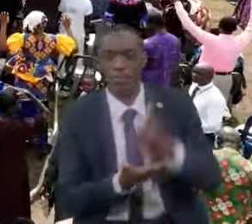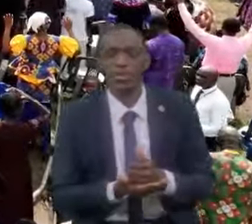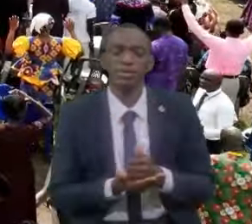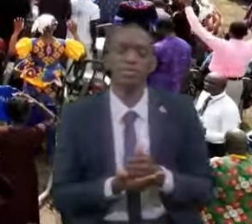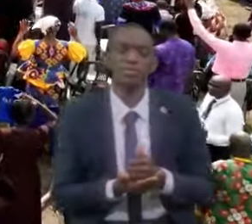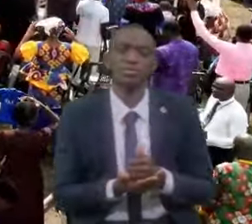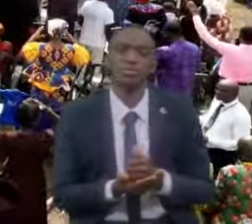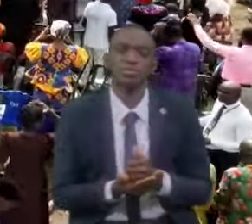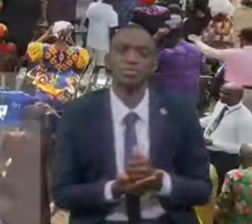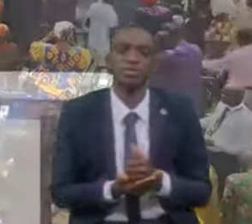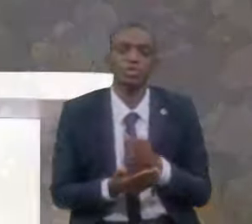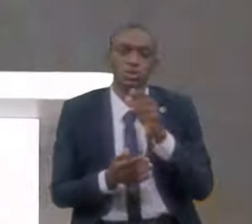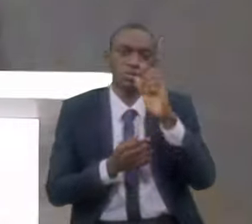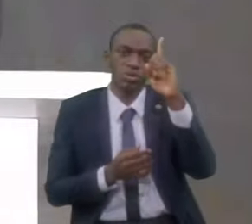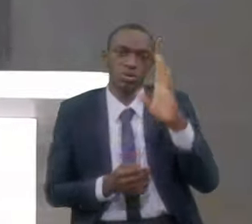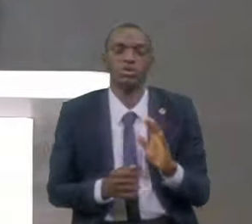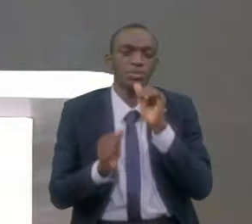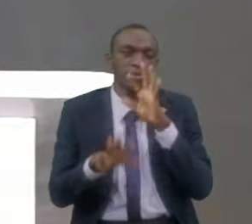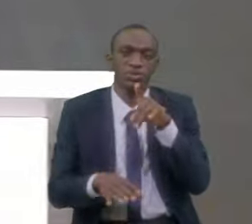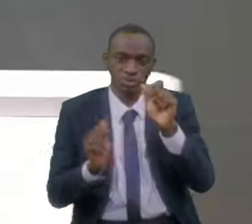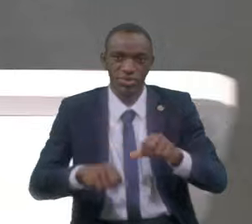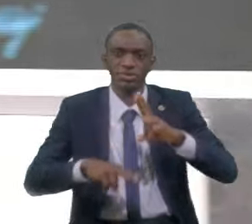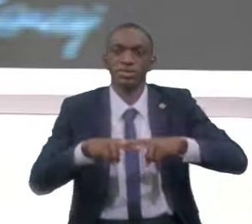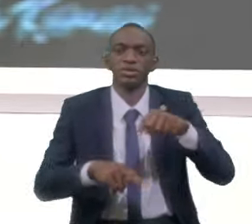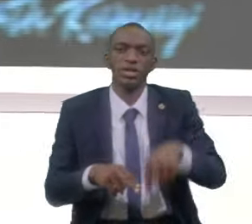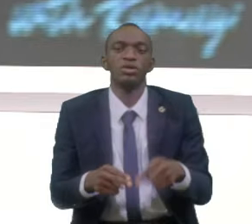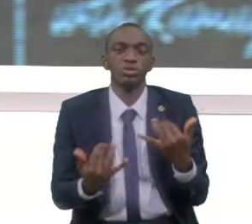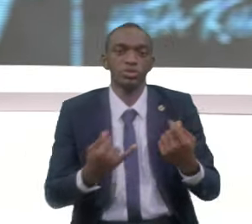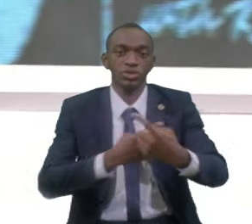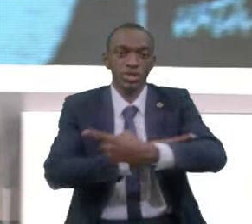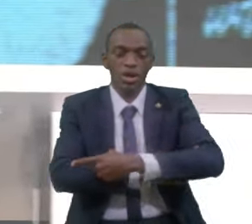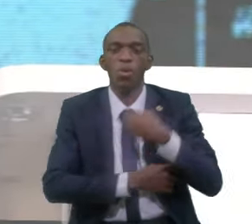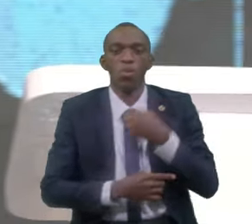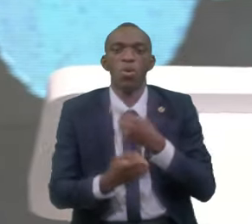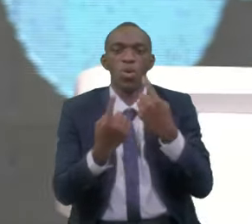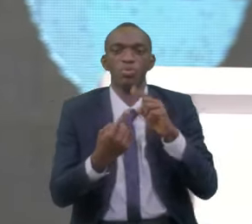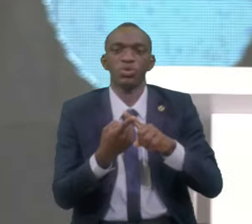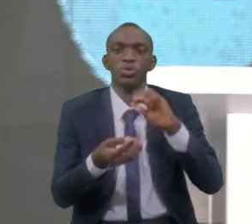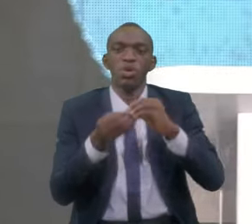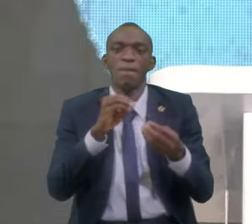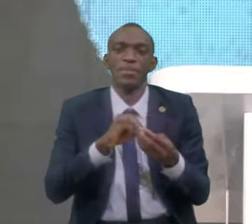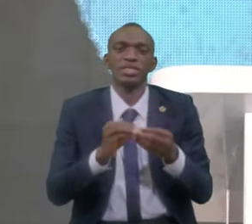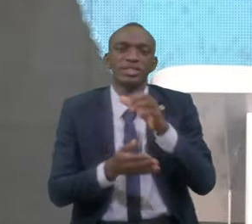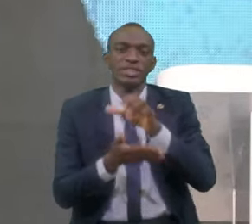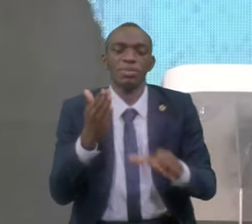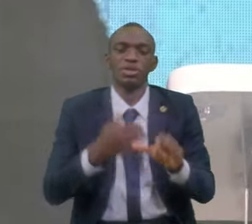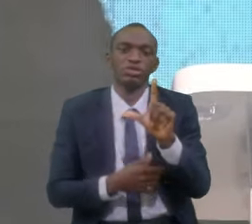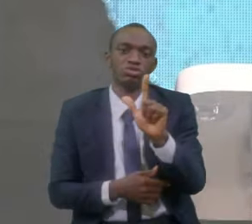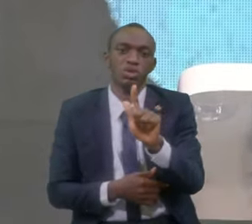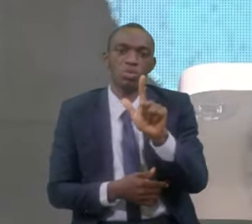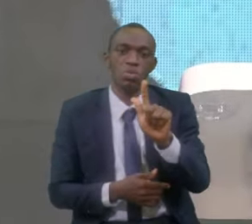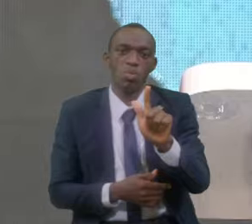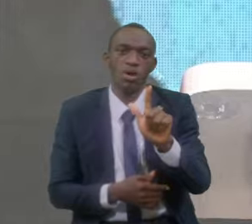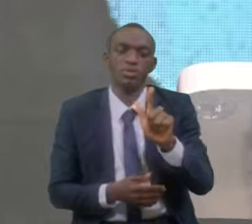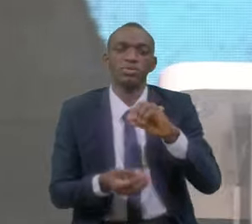God bless you. You can sit down today. We're coming to Numbers chapter 21. And I'm reading